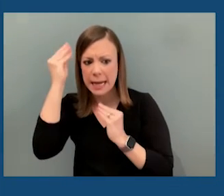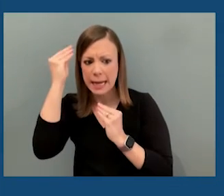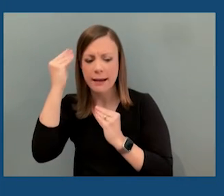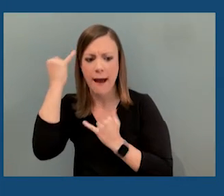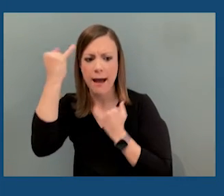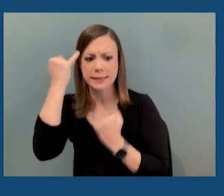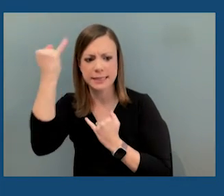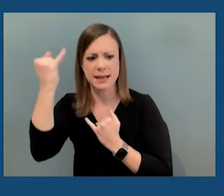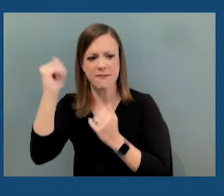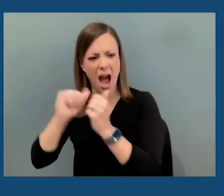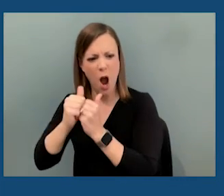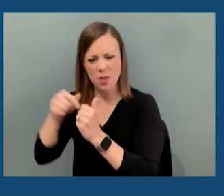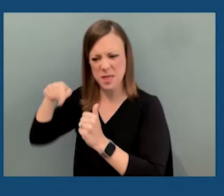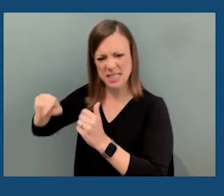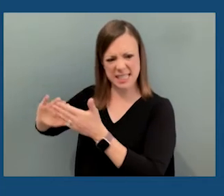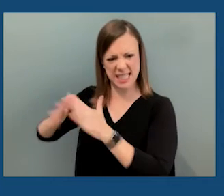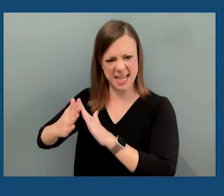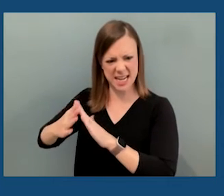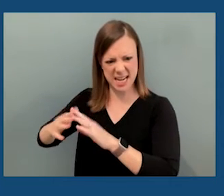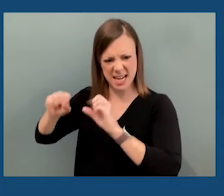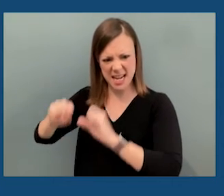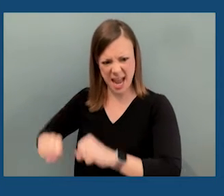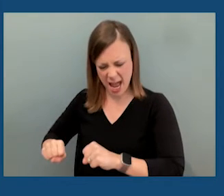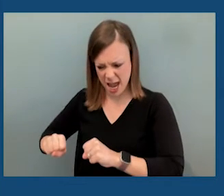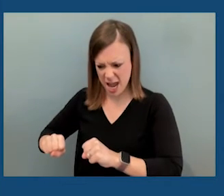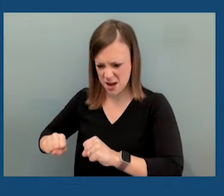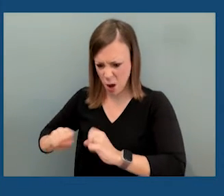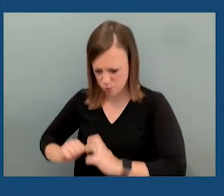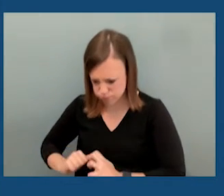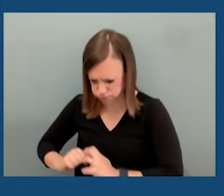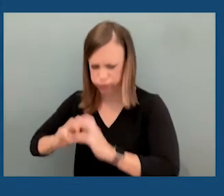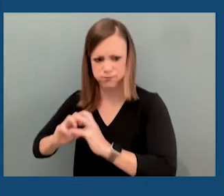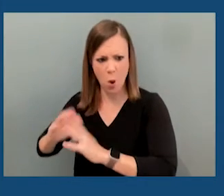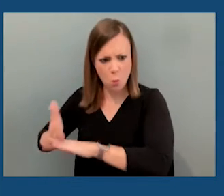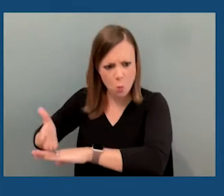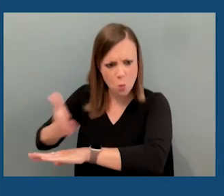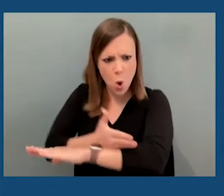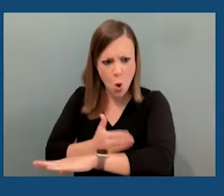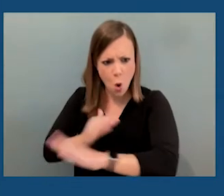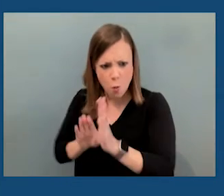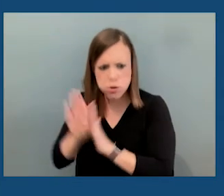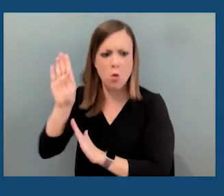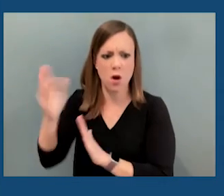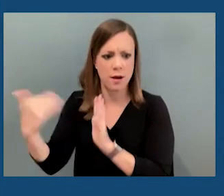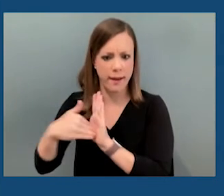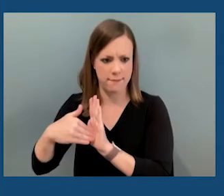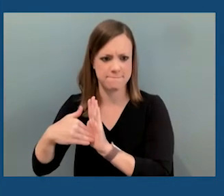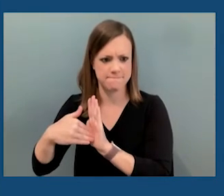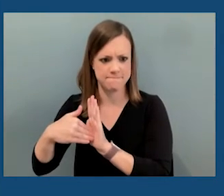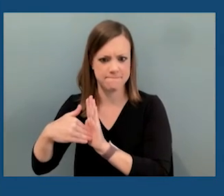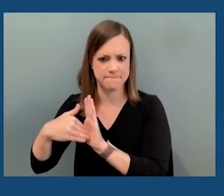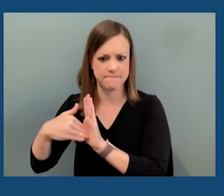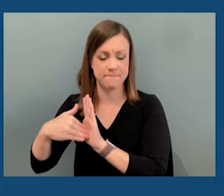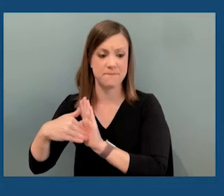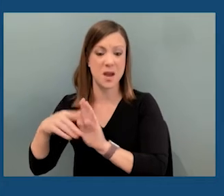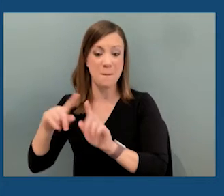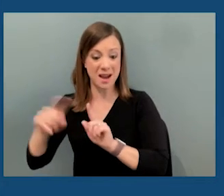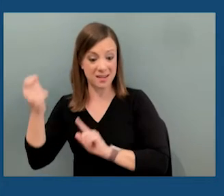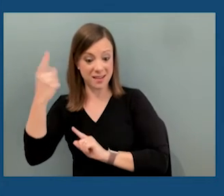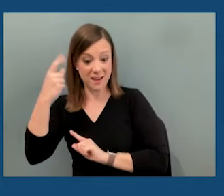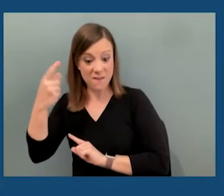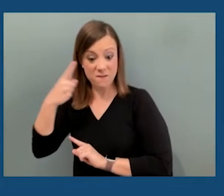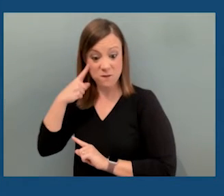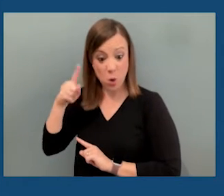I knew, first of all, foundationally, for the confidence of New Yorkers to go up, crime had to go